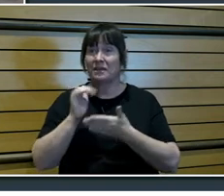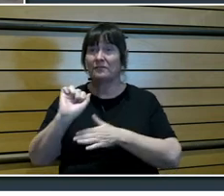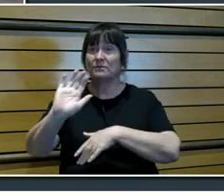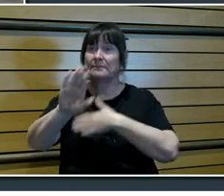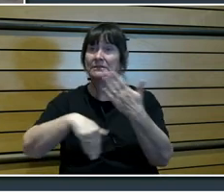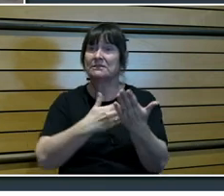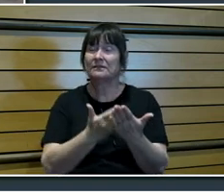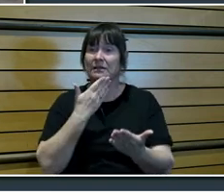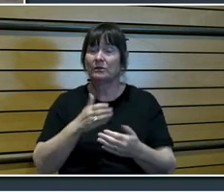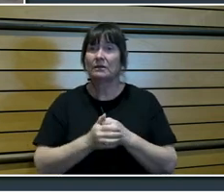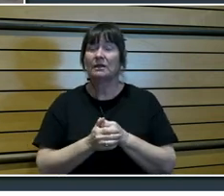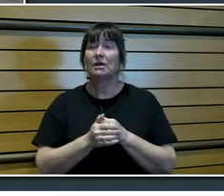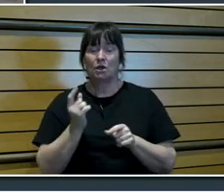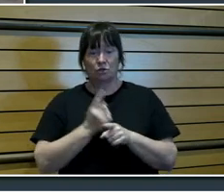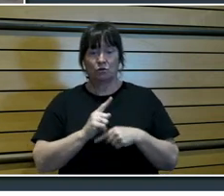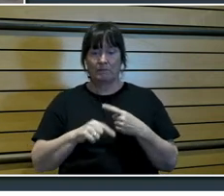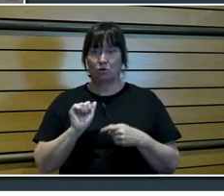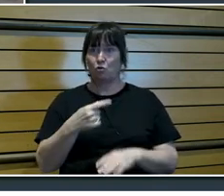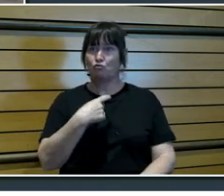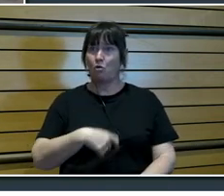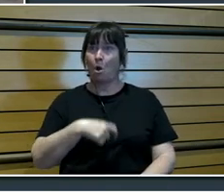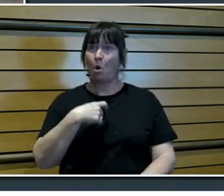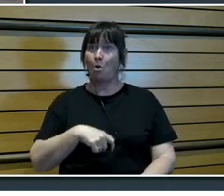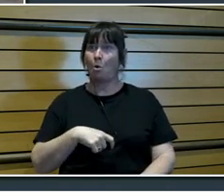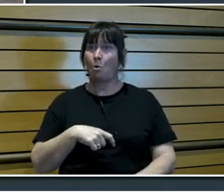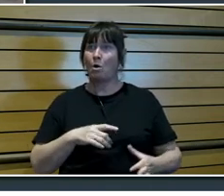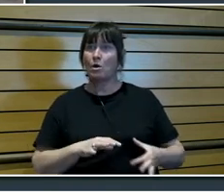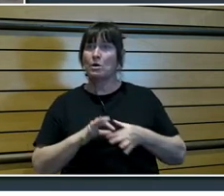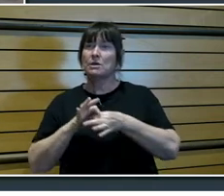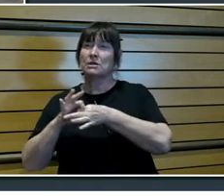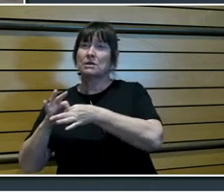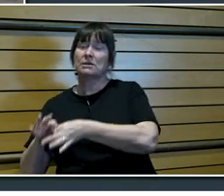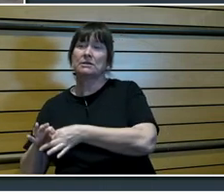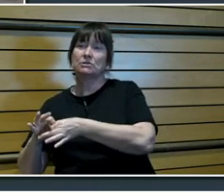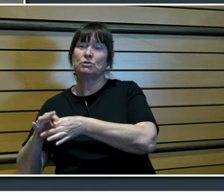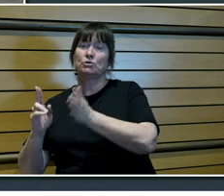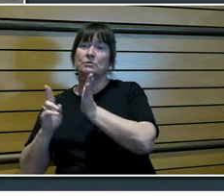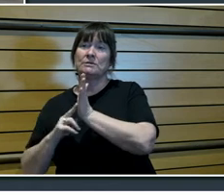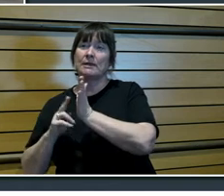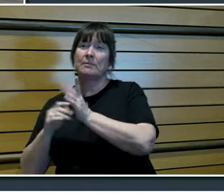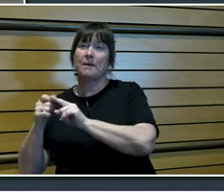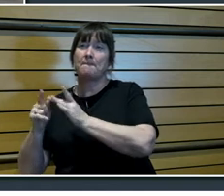submission. With regards to your role and connection to Napier Pilot City Trust,